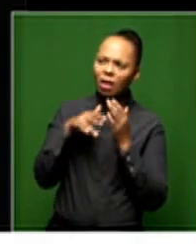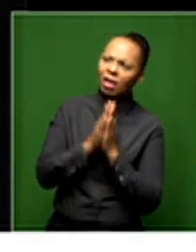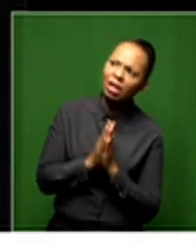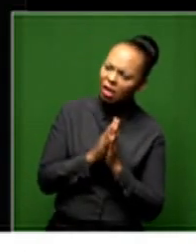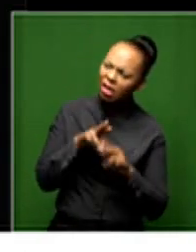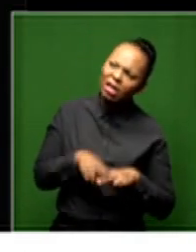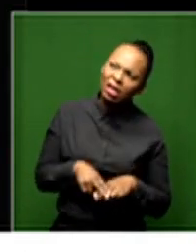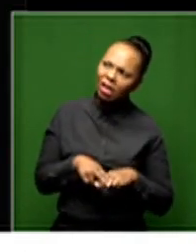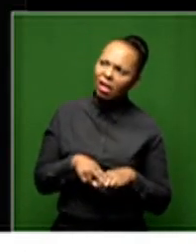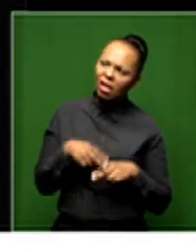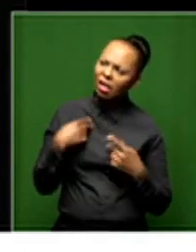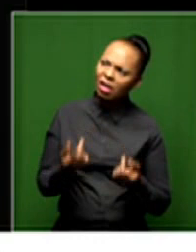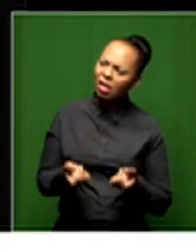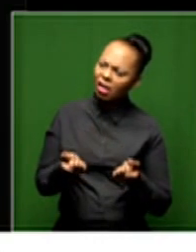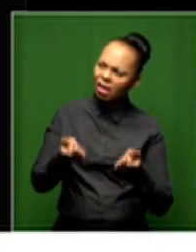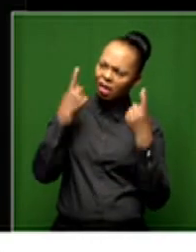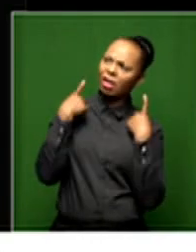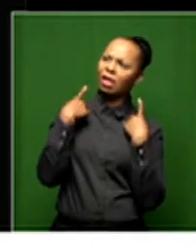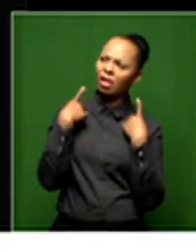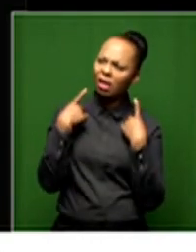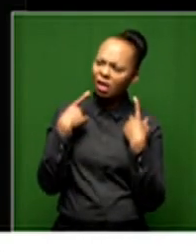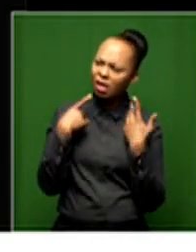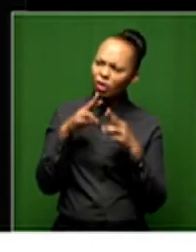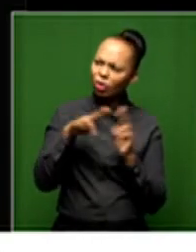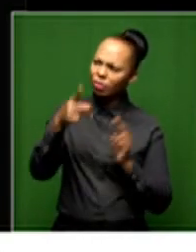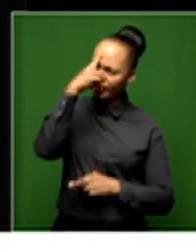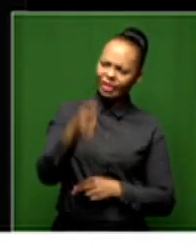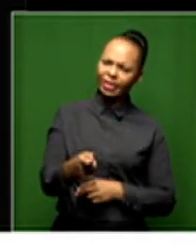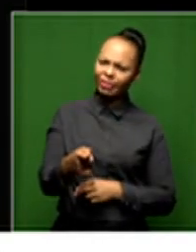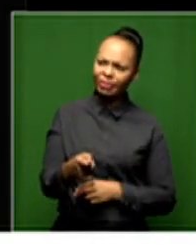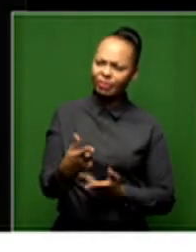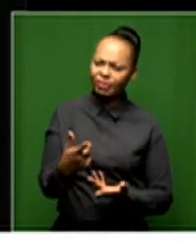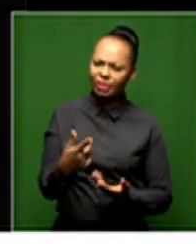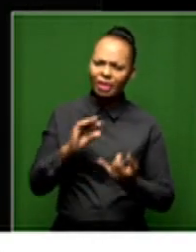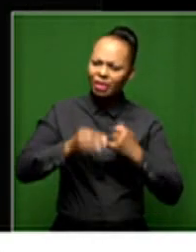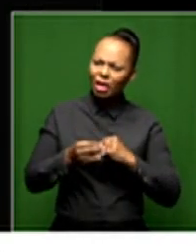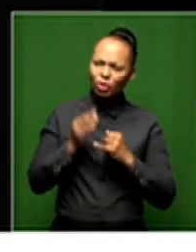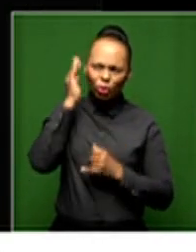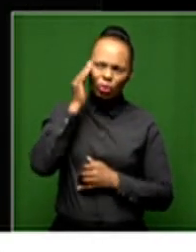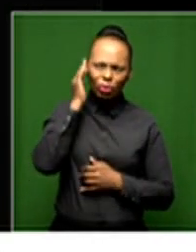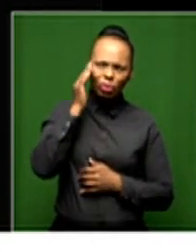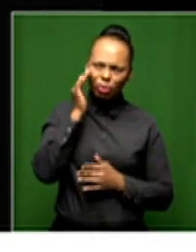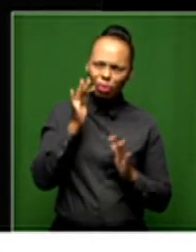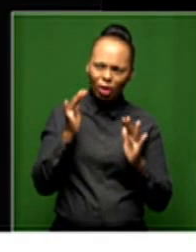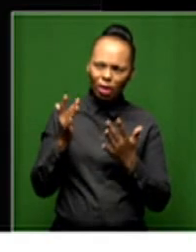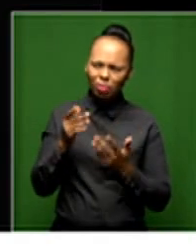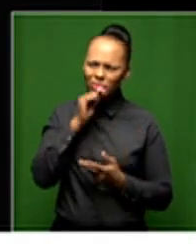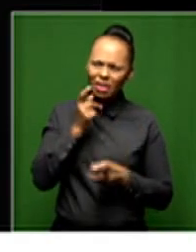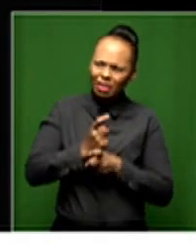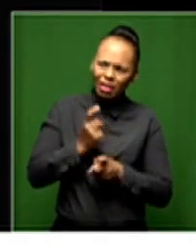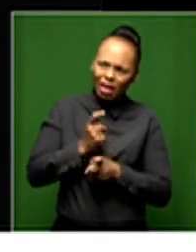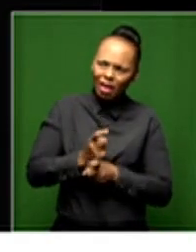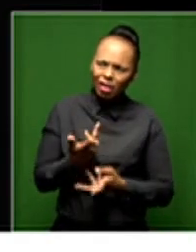disbelief, or maybe it was denial while trying to process the whole thing. I guess so. I guess it was denial for most